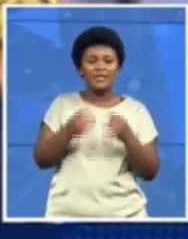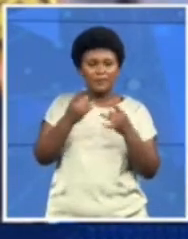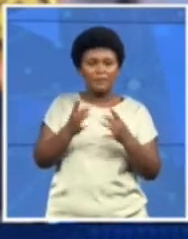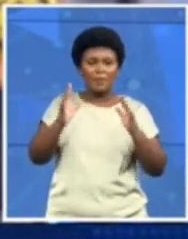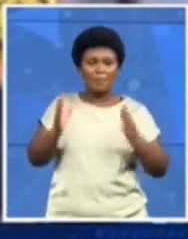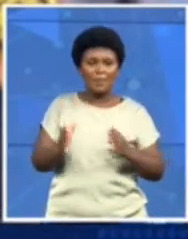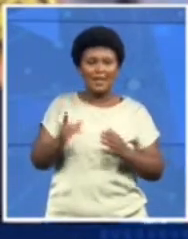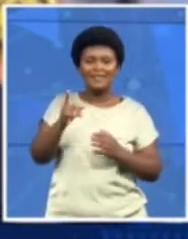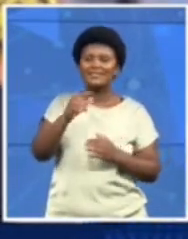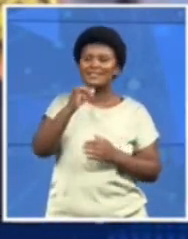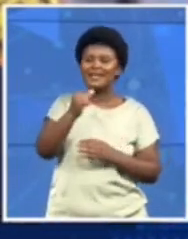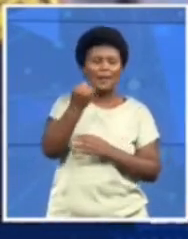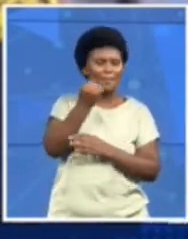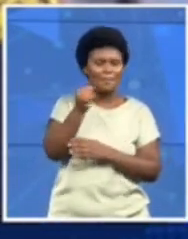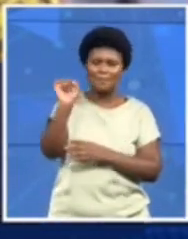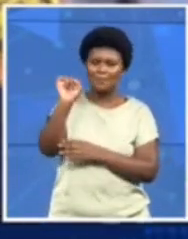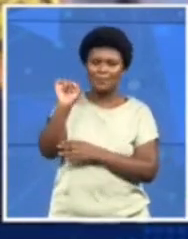charges.